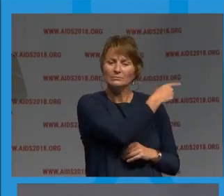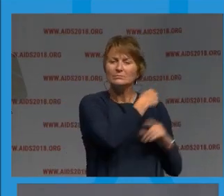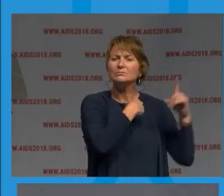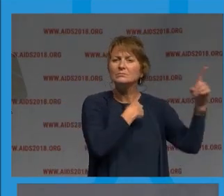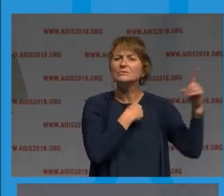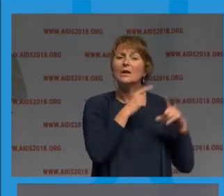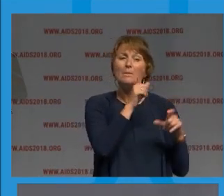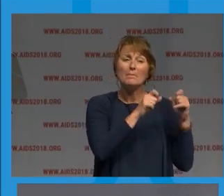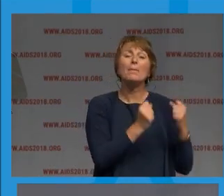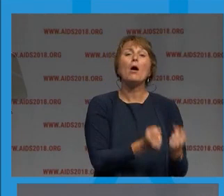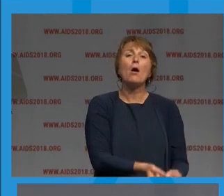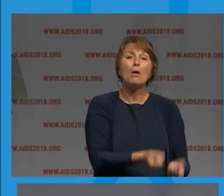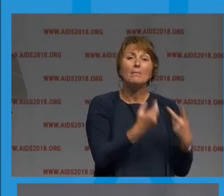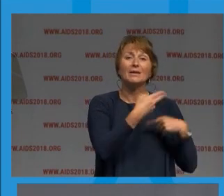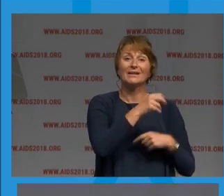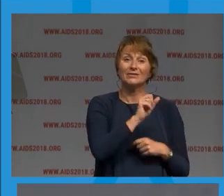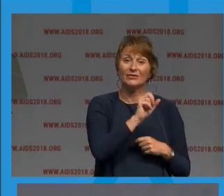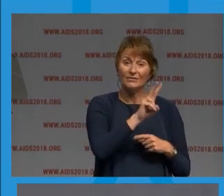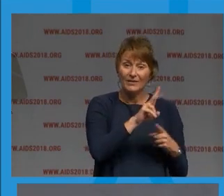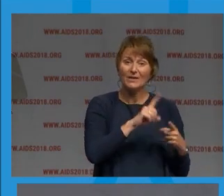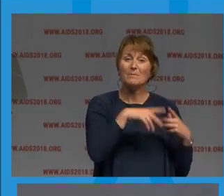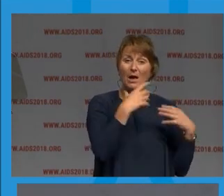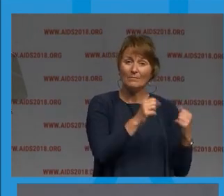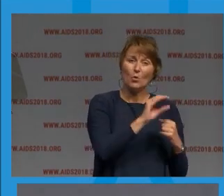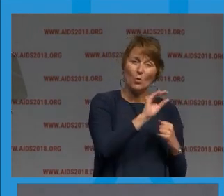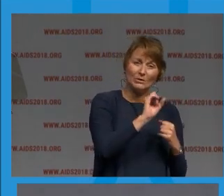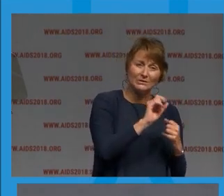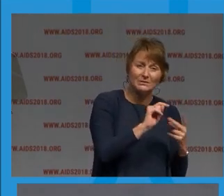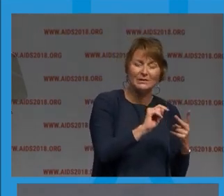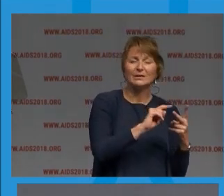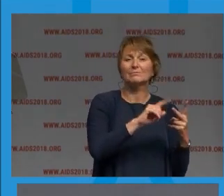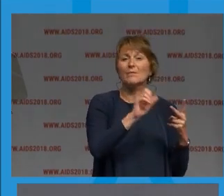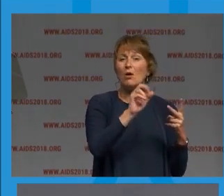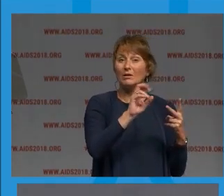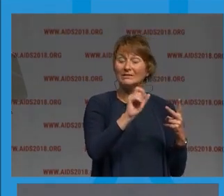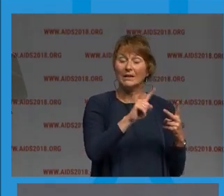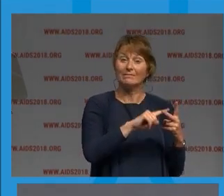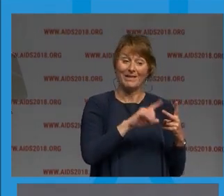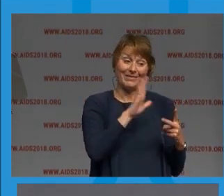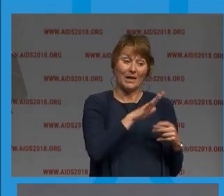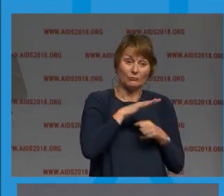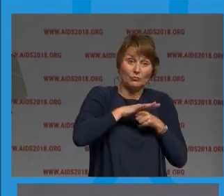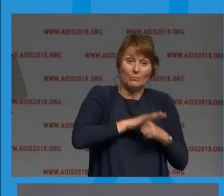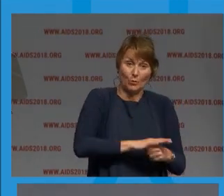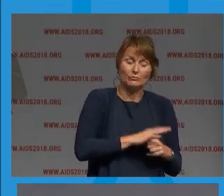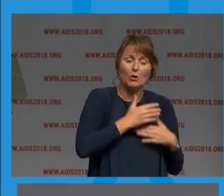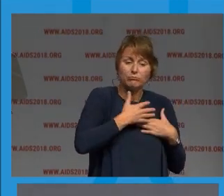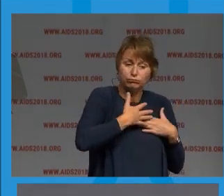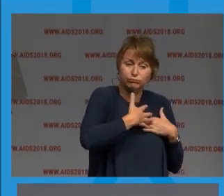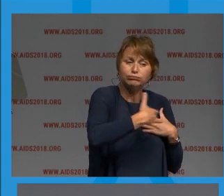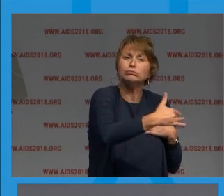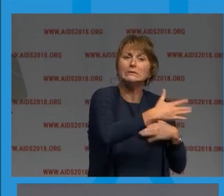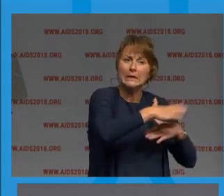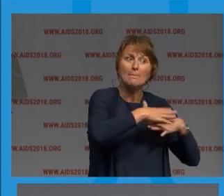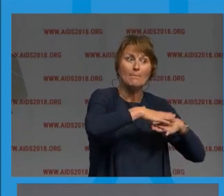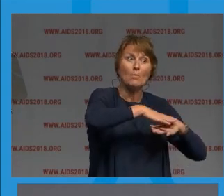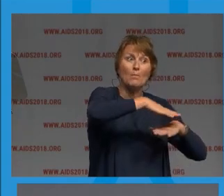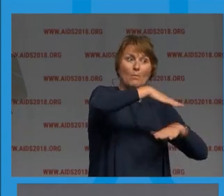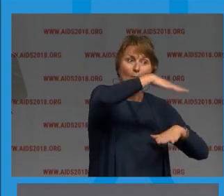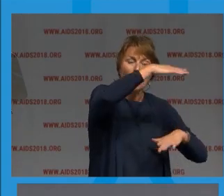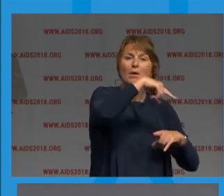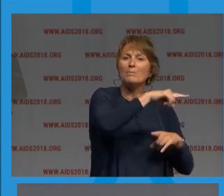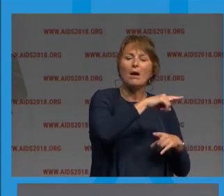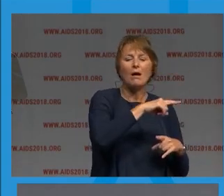of people living with HIV on OST and ART that were virally suppressed increased over time in intervention sites,